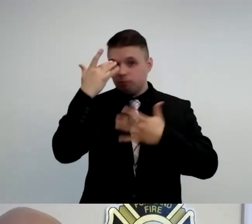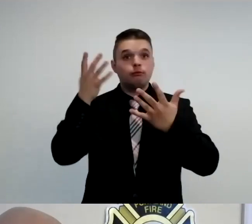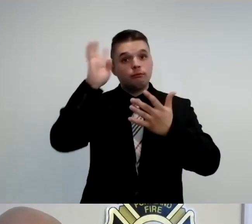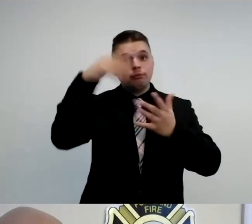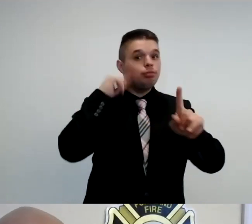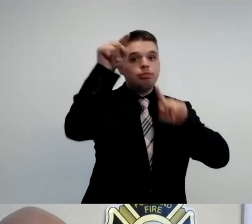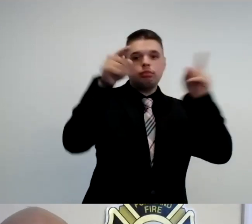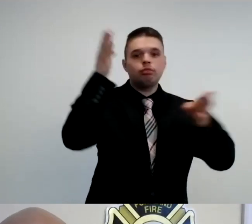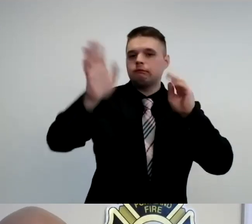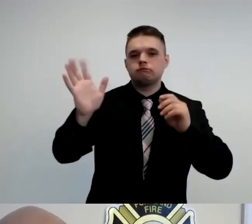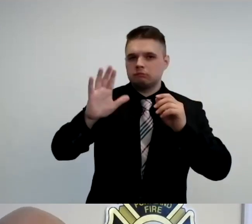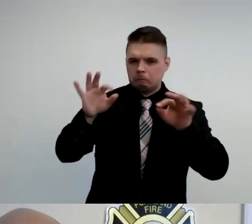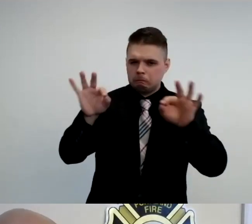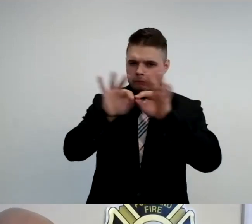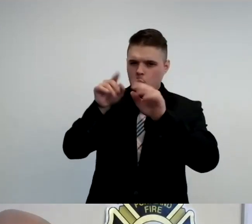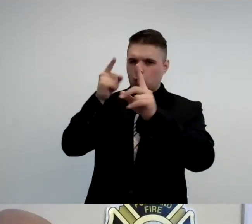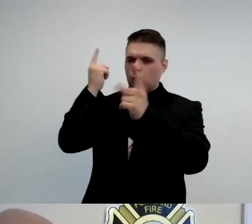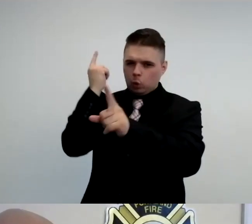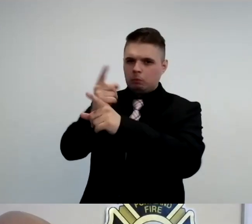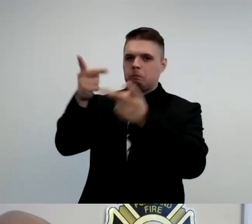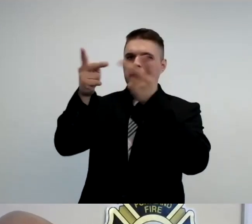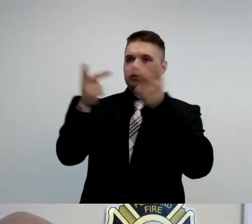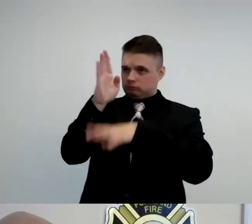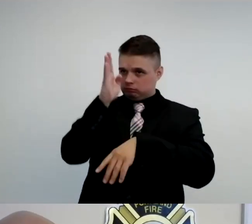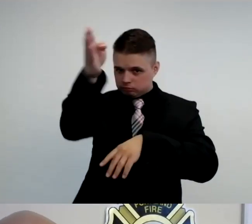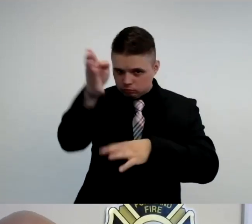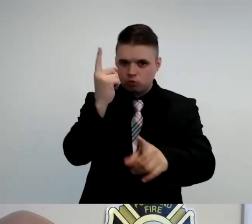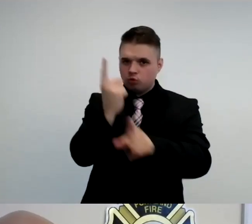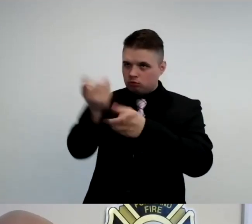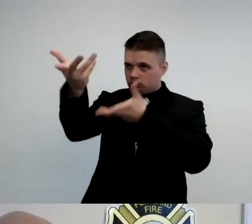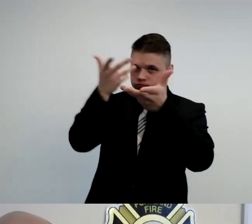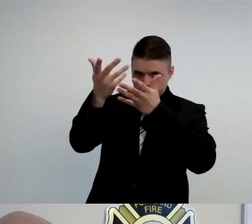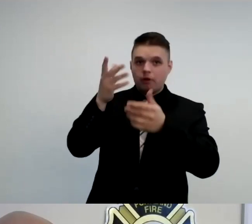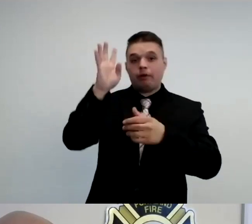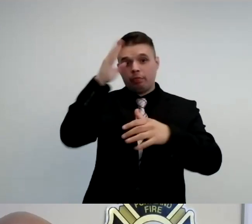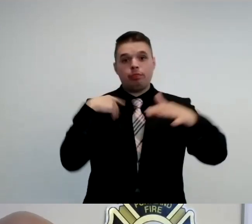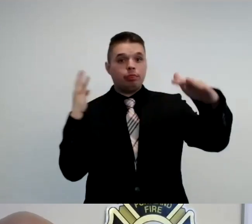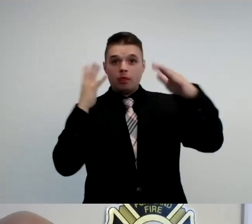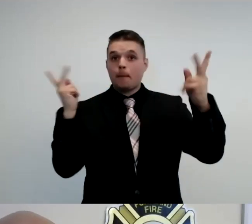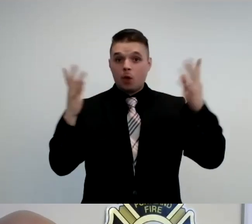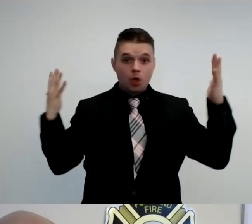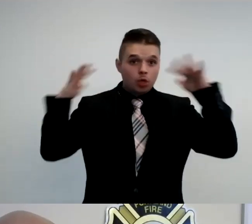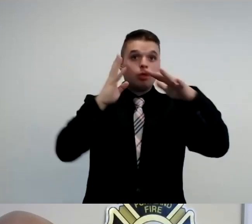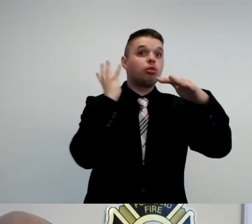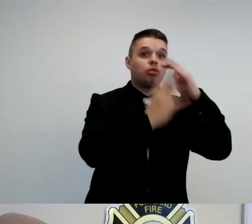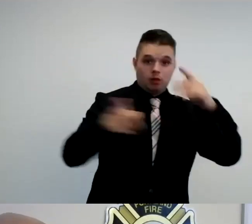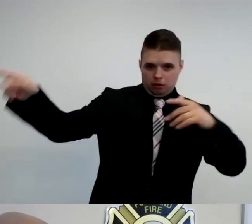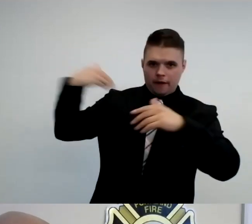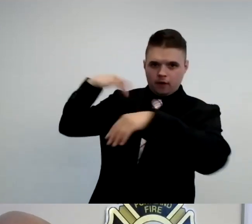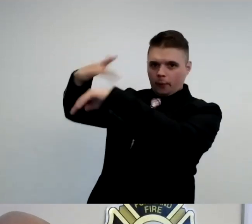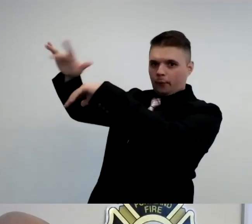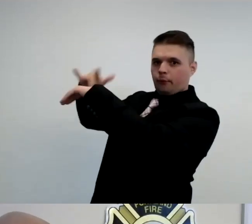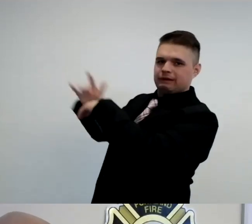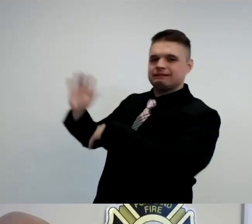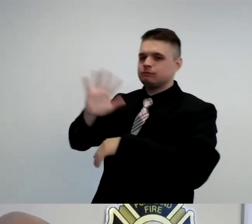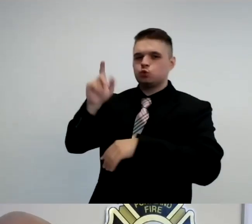systems, emergency rooms, ambulances, treatment facilities, the key to saving lives often comes down to having the right resources on